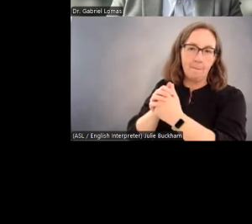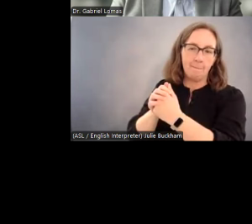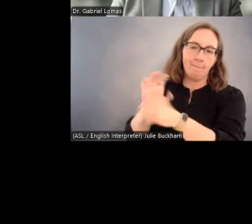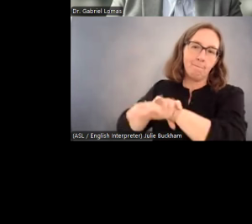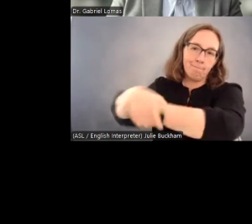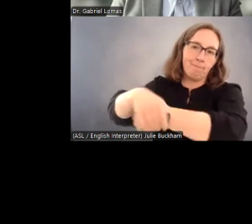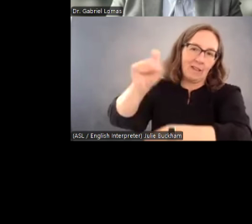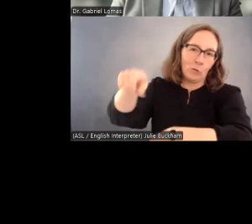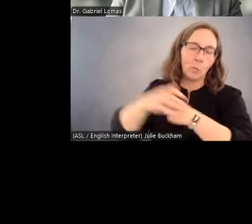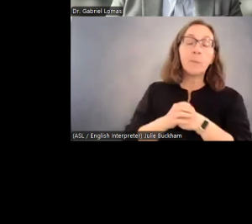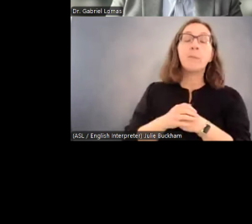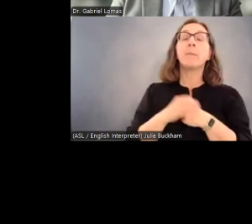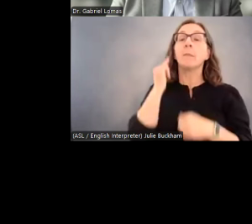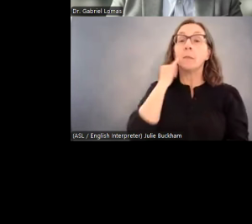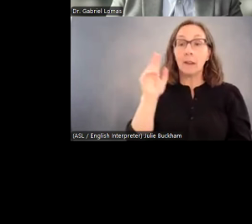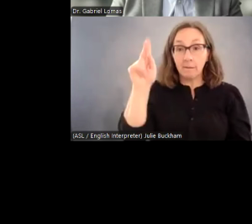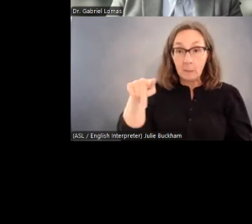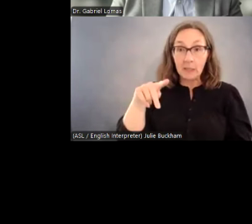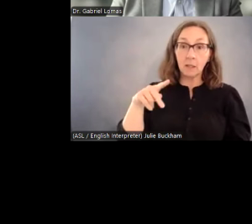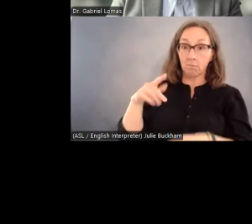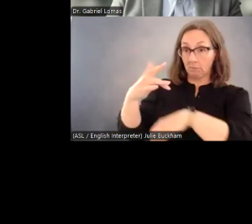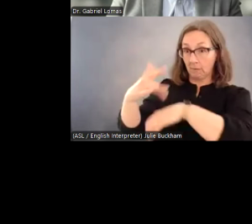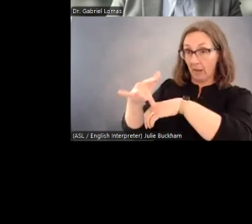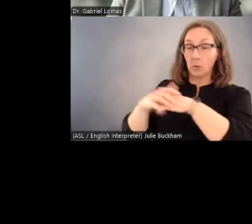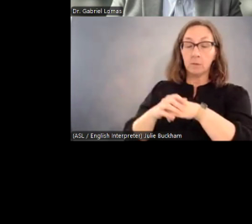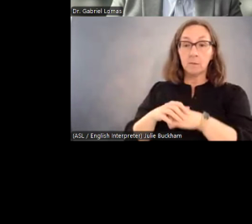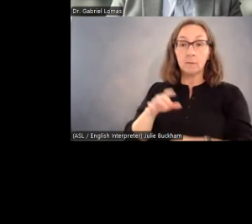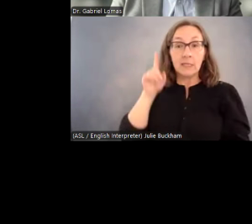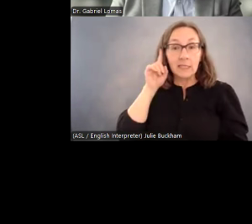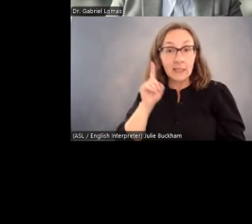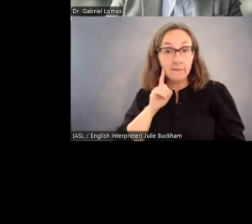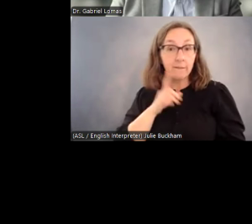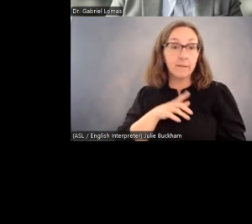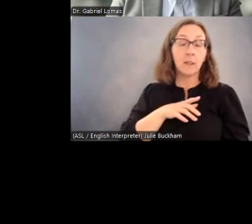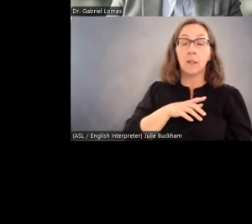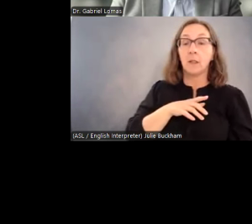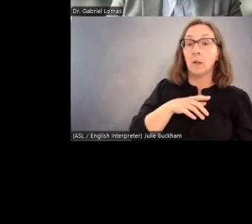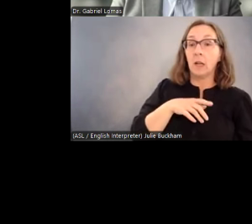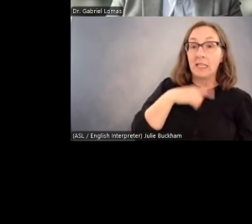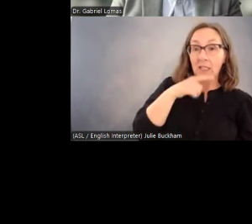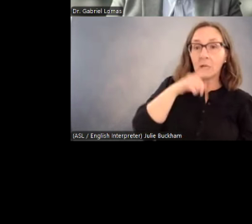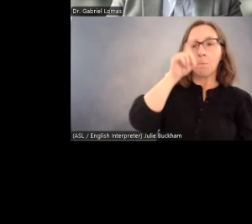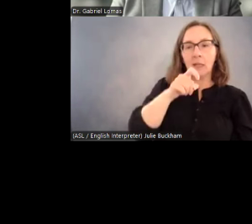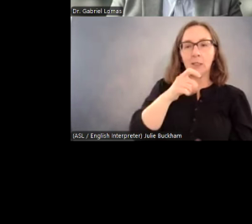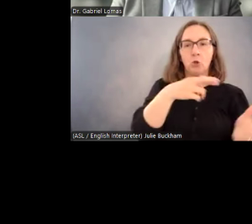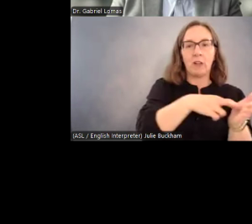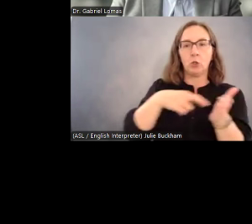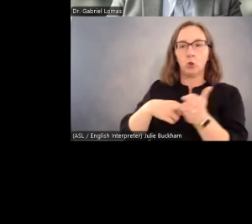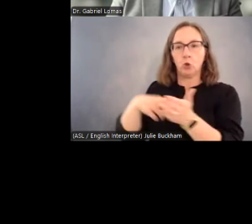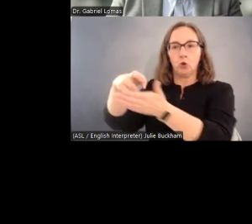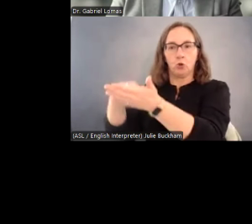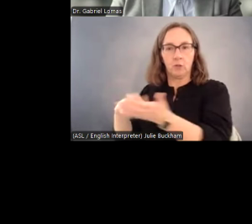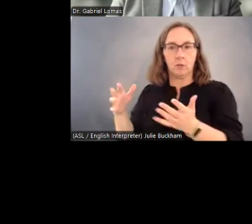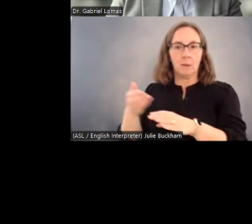available, hearing and deaf and hard of hearing callers have to go through a registration process before access is given. So